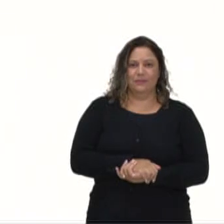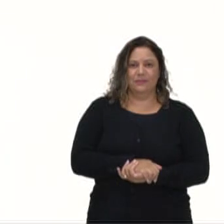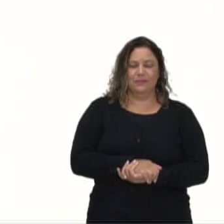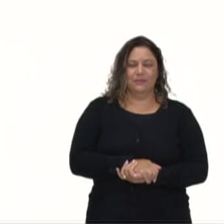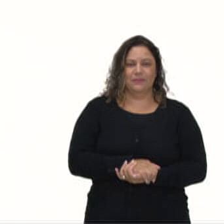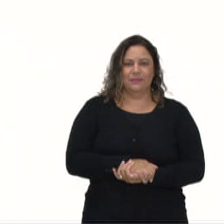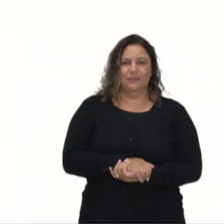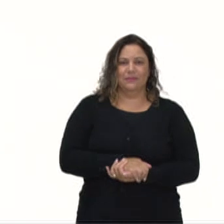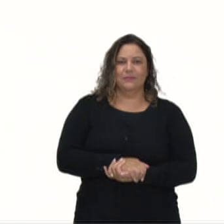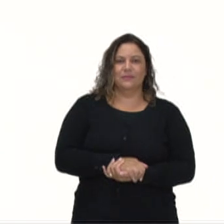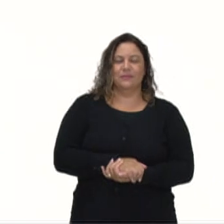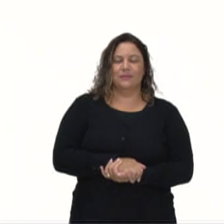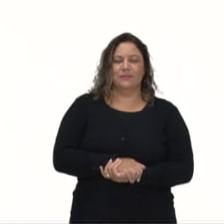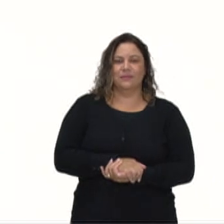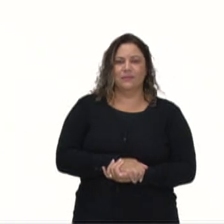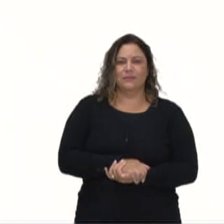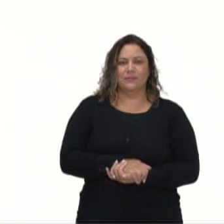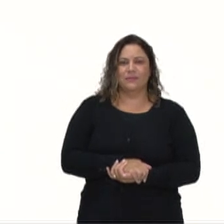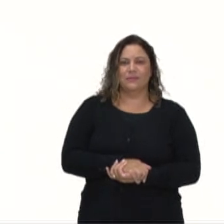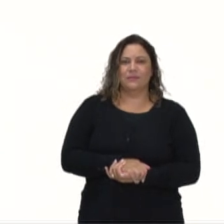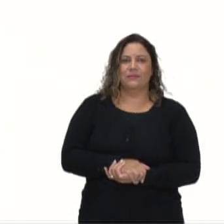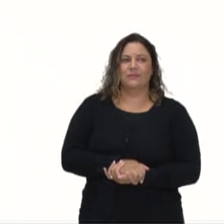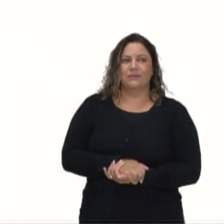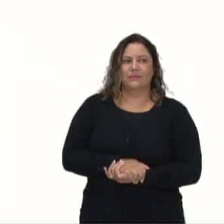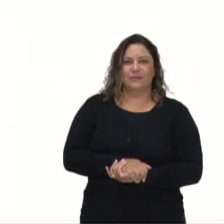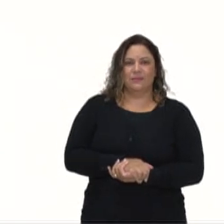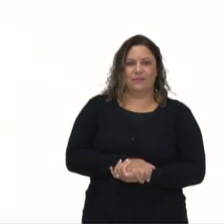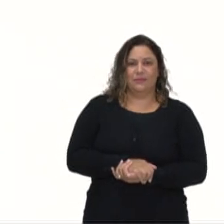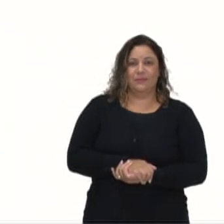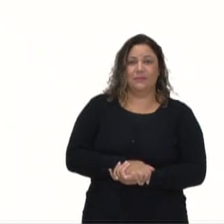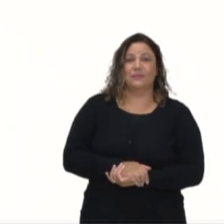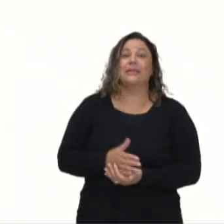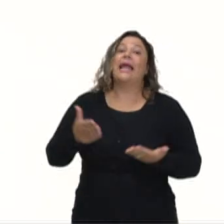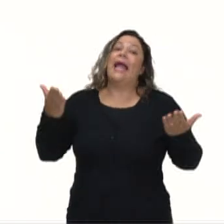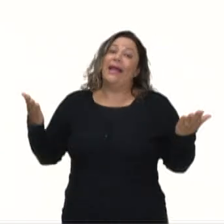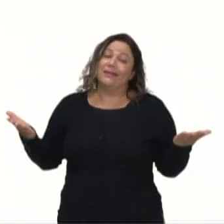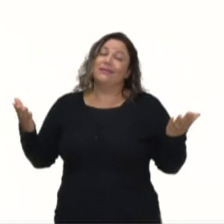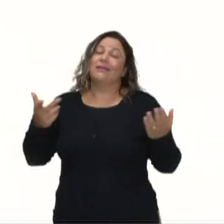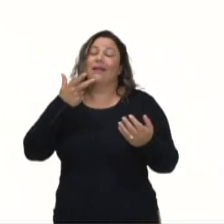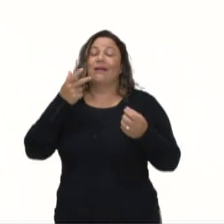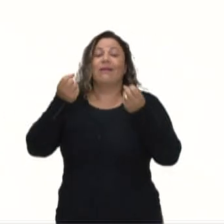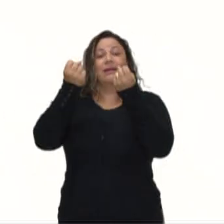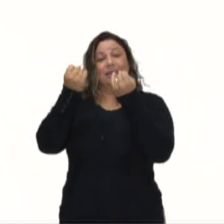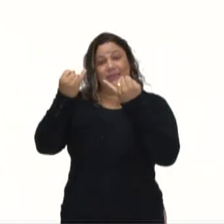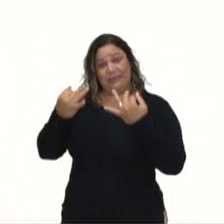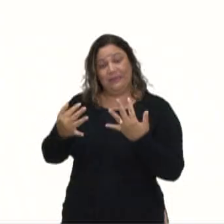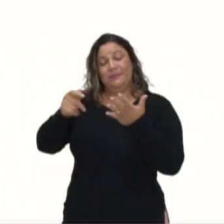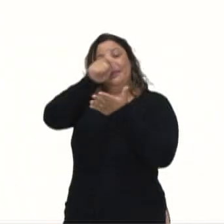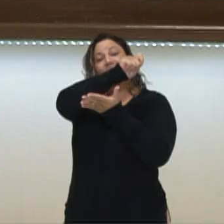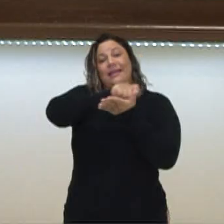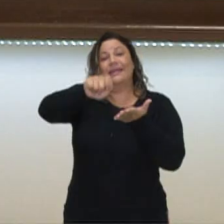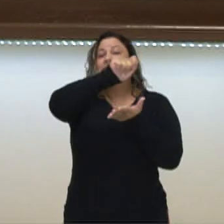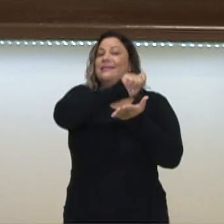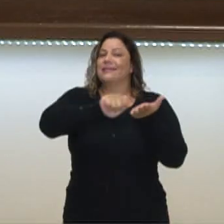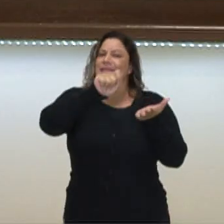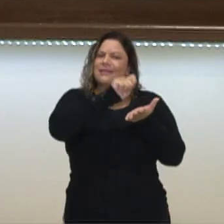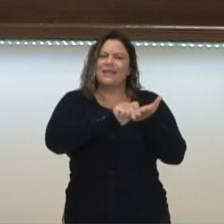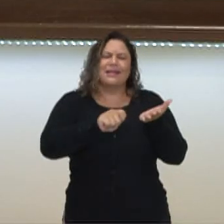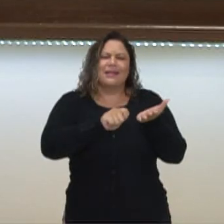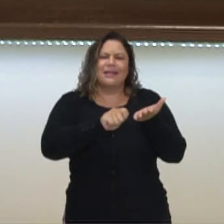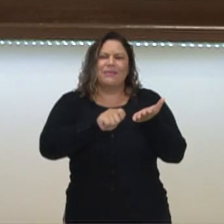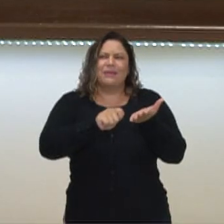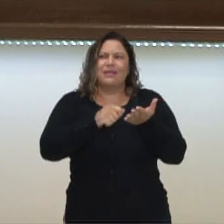but writing, I don't have any problem with that. Então ele diz assim, ó, escrever vem